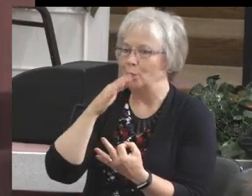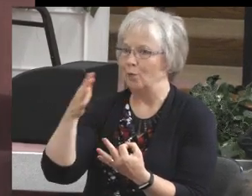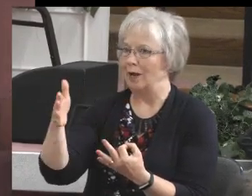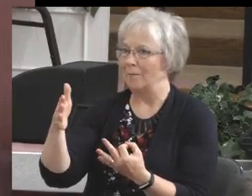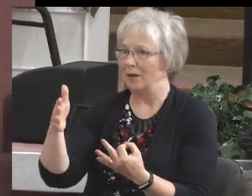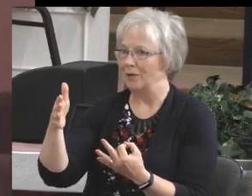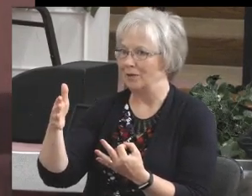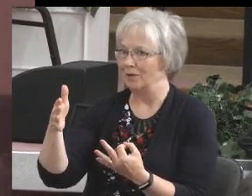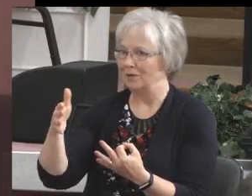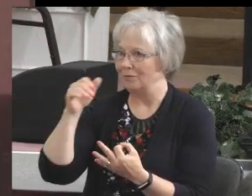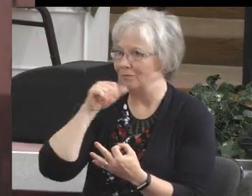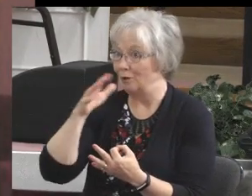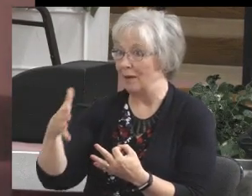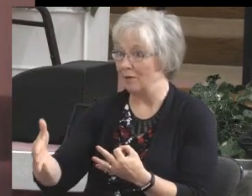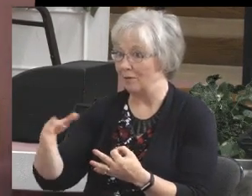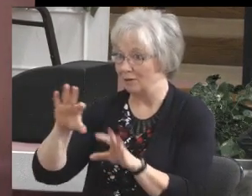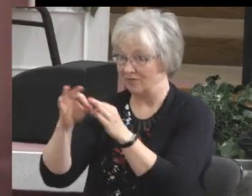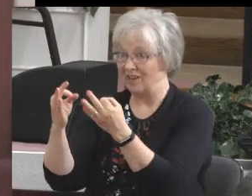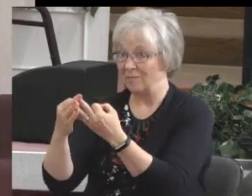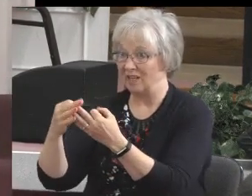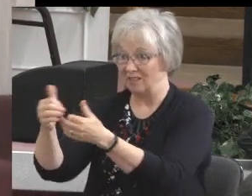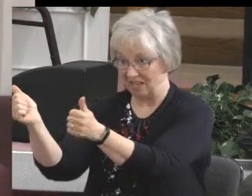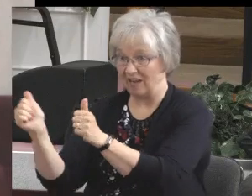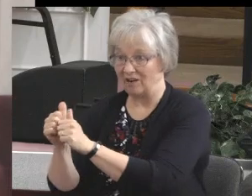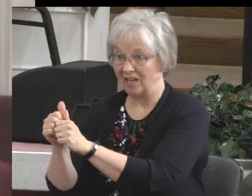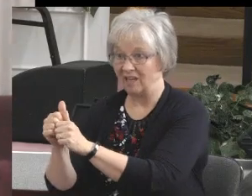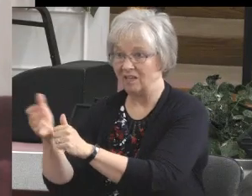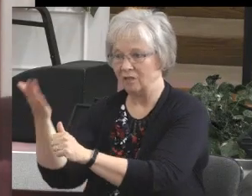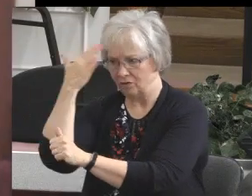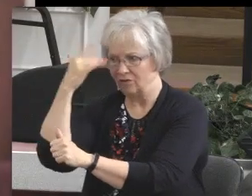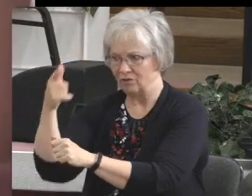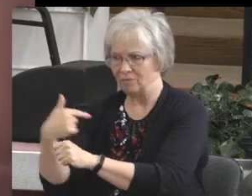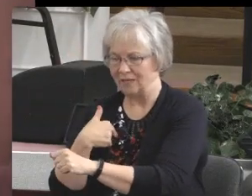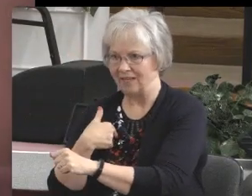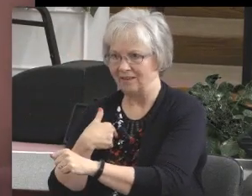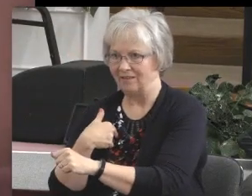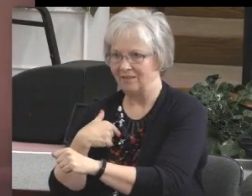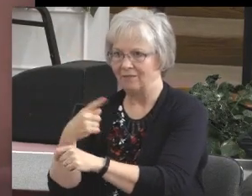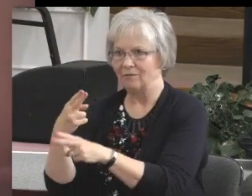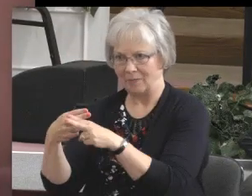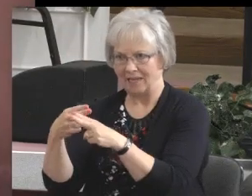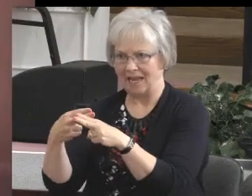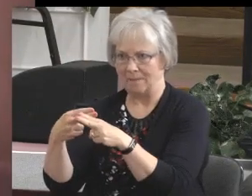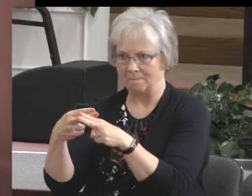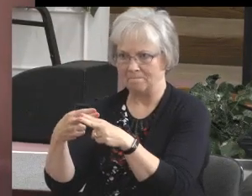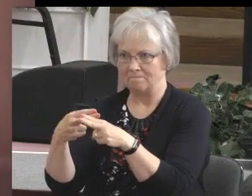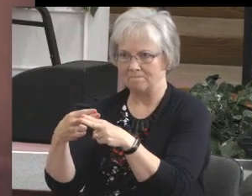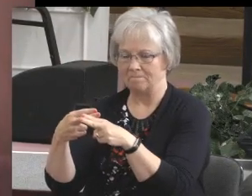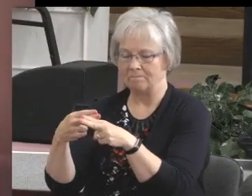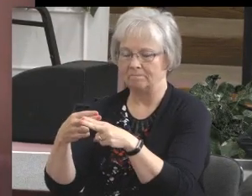area. So our name gives us some identity, but in addition to that,